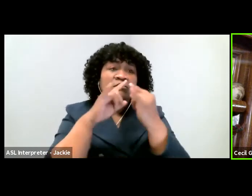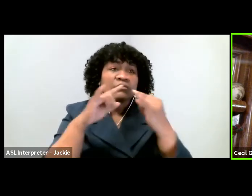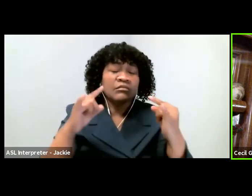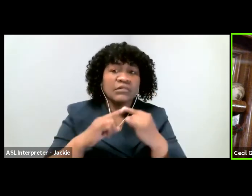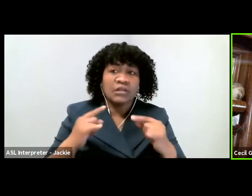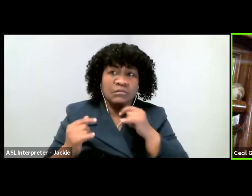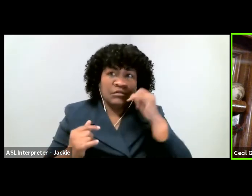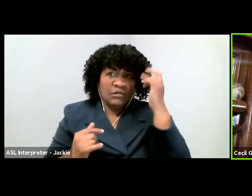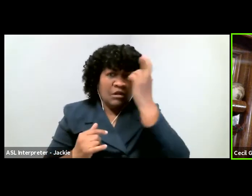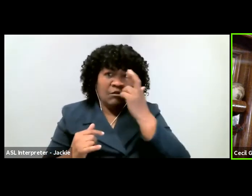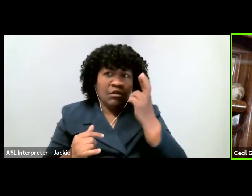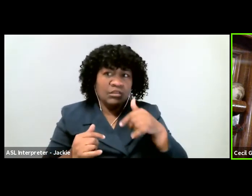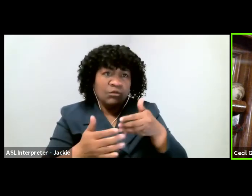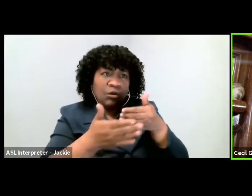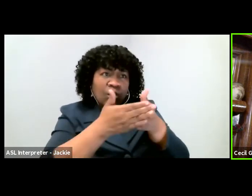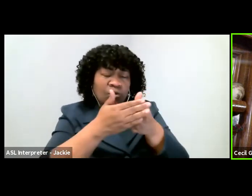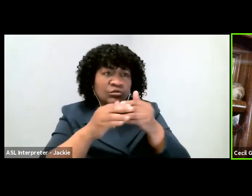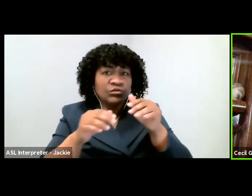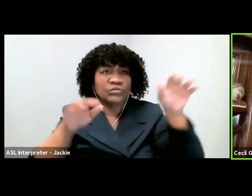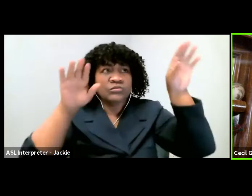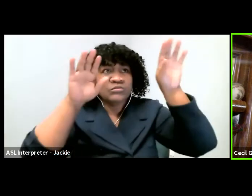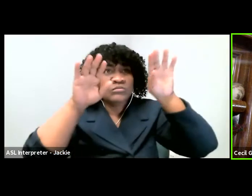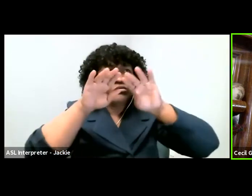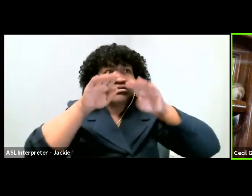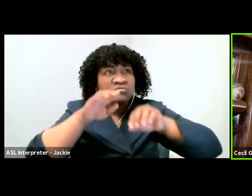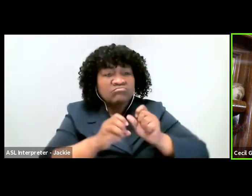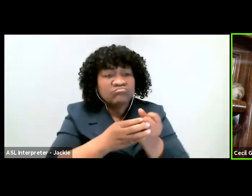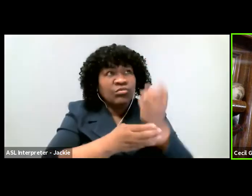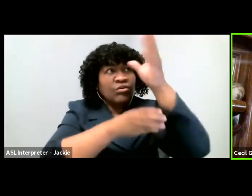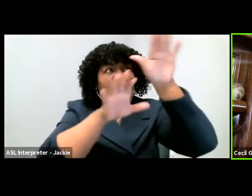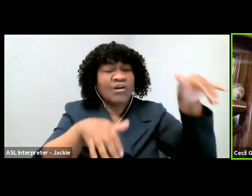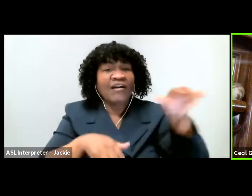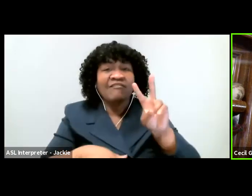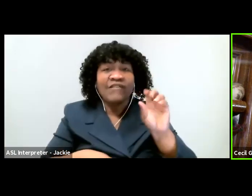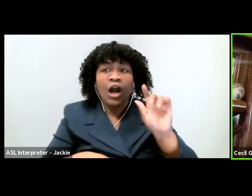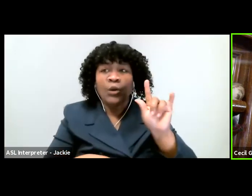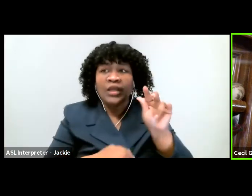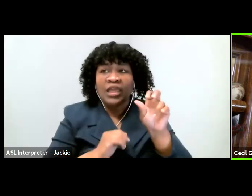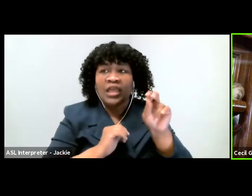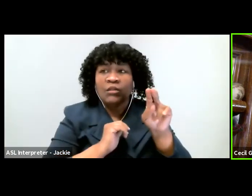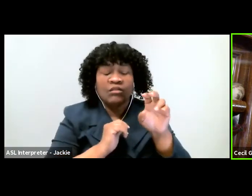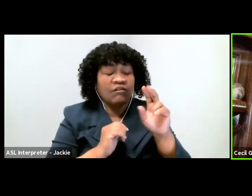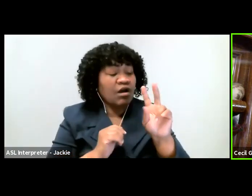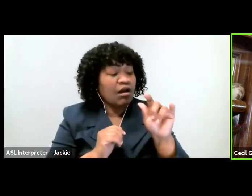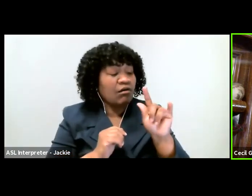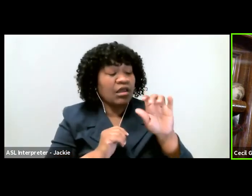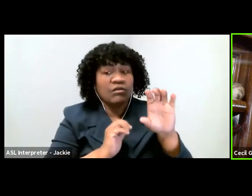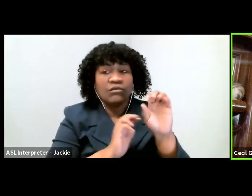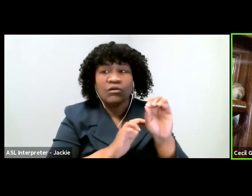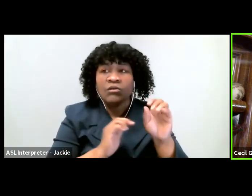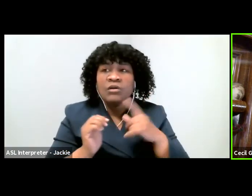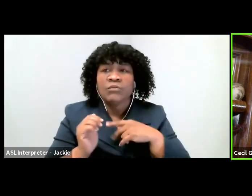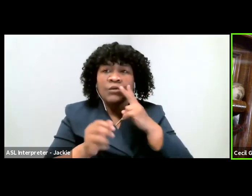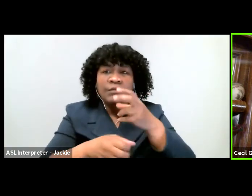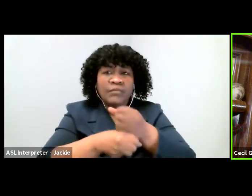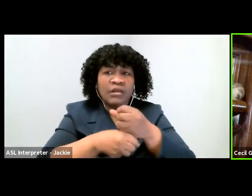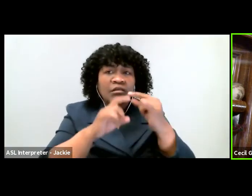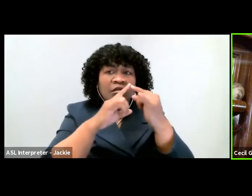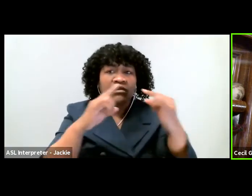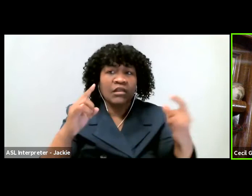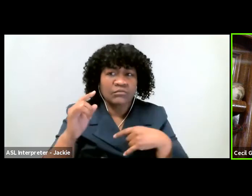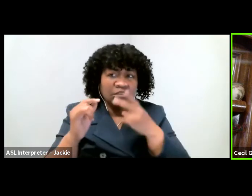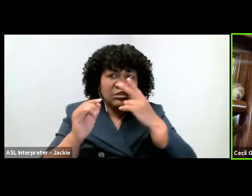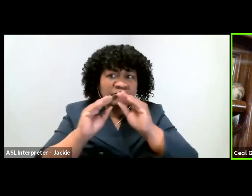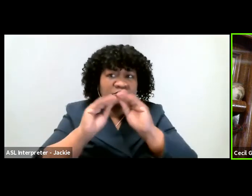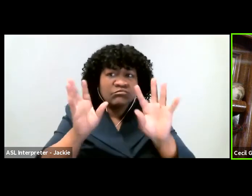not realizing we were this close to the volcano. When we were making camp, the air had cleared and we had seen it for